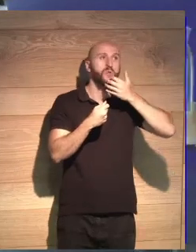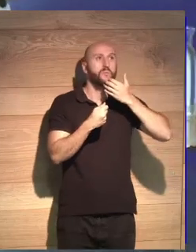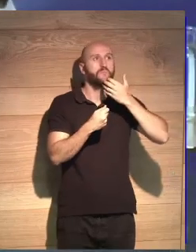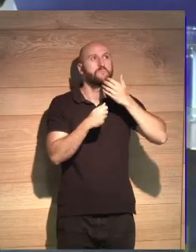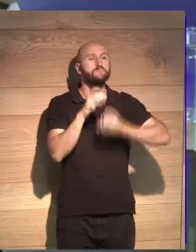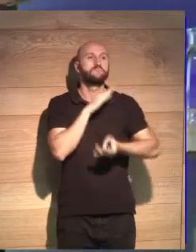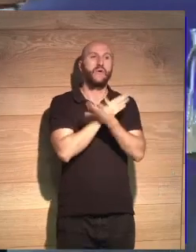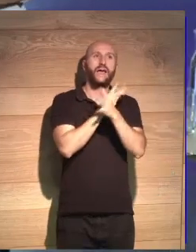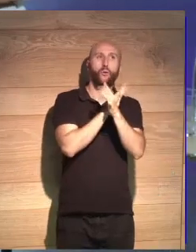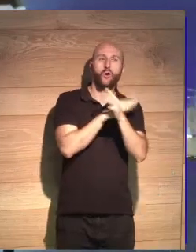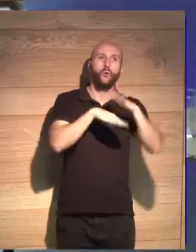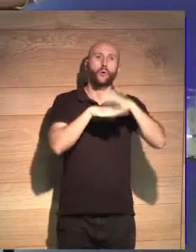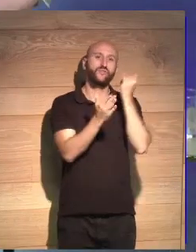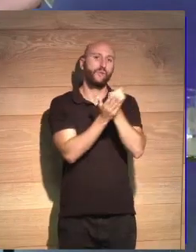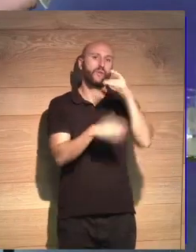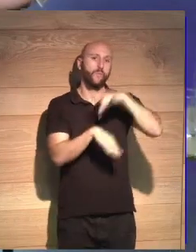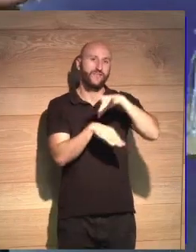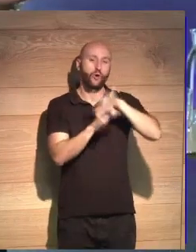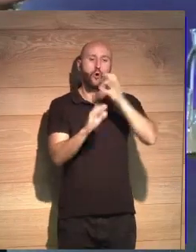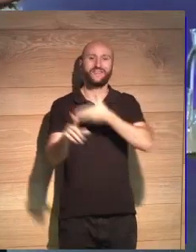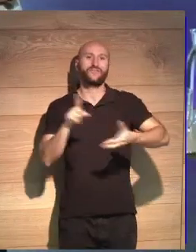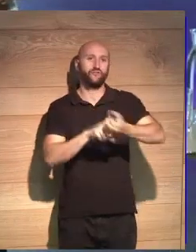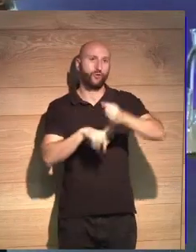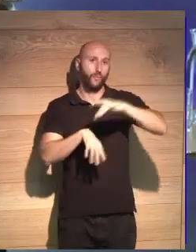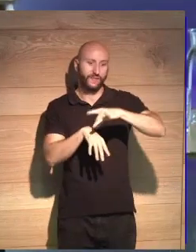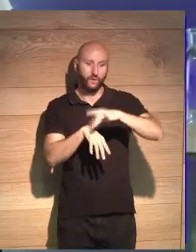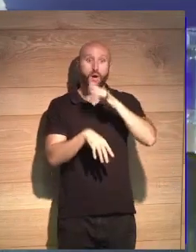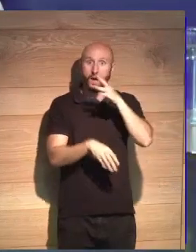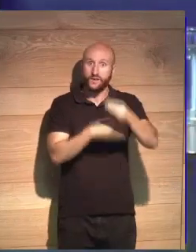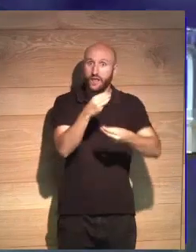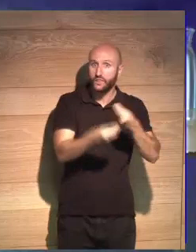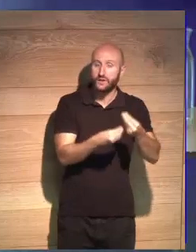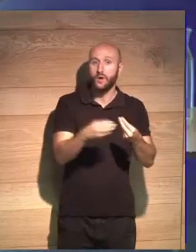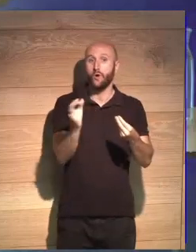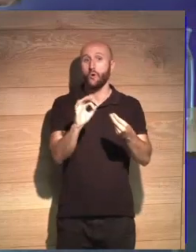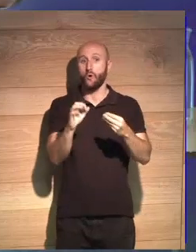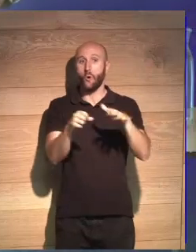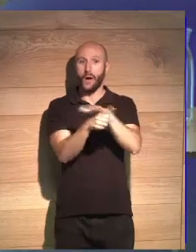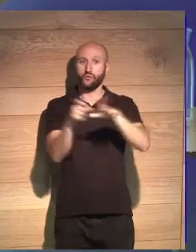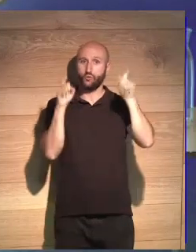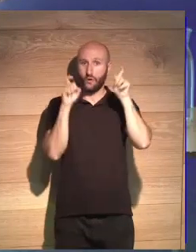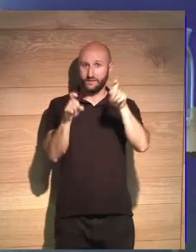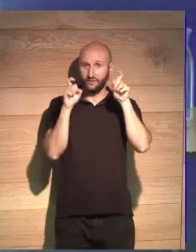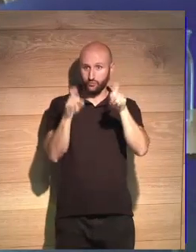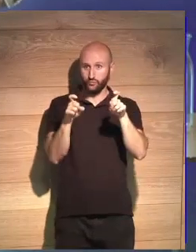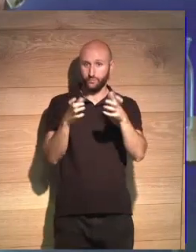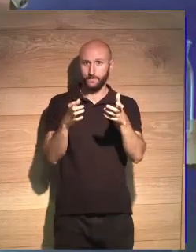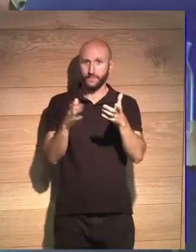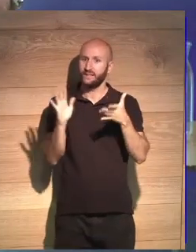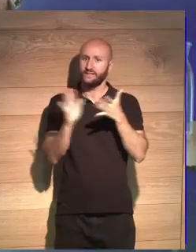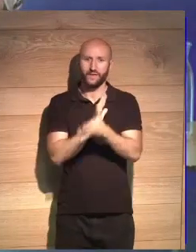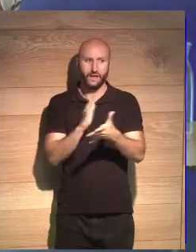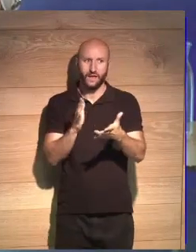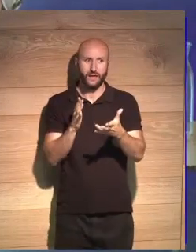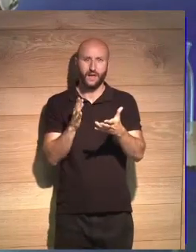that are parallel, or for example on the health field, I can develop something for the